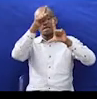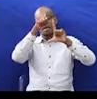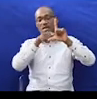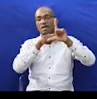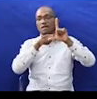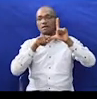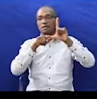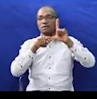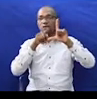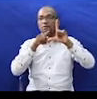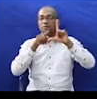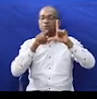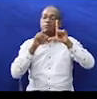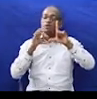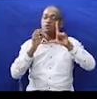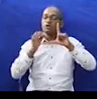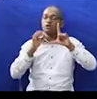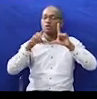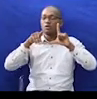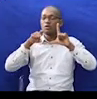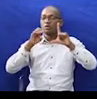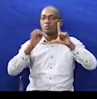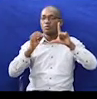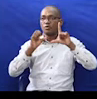the opposite side.